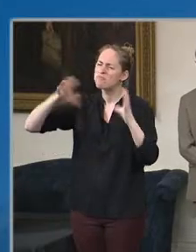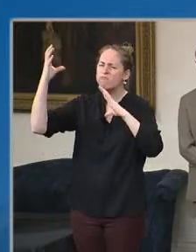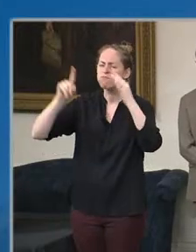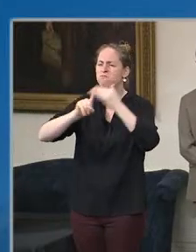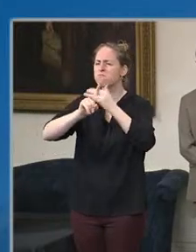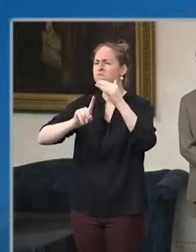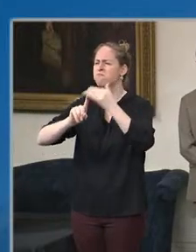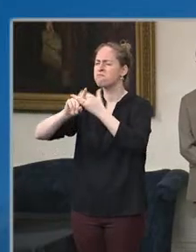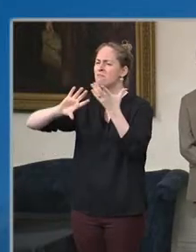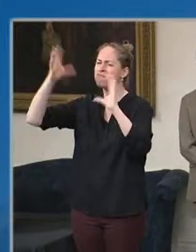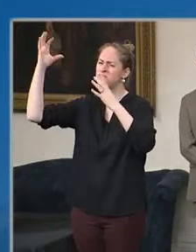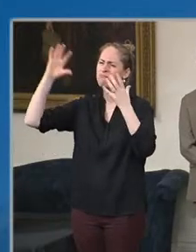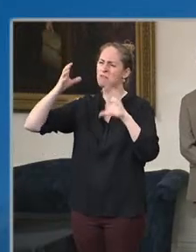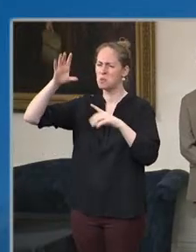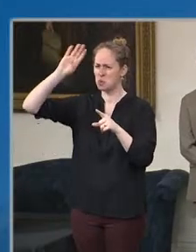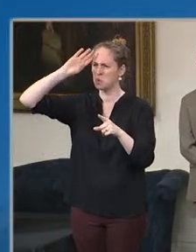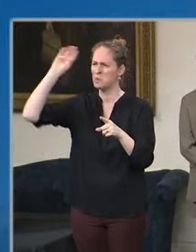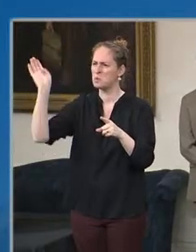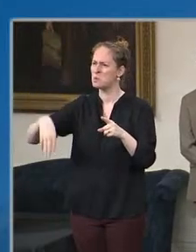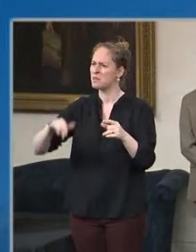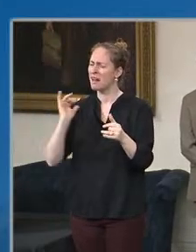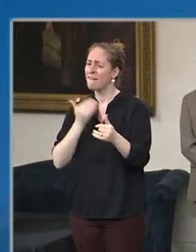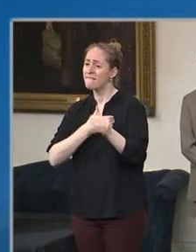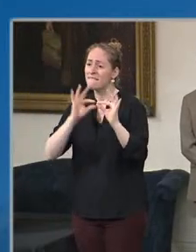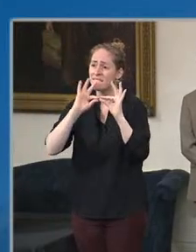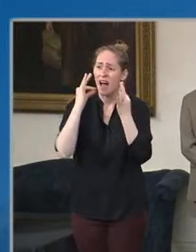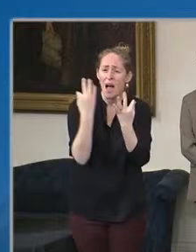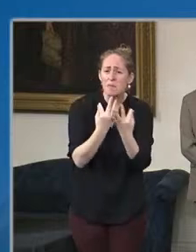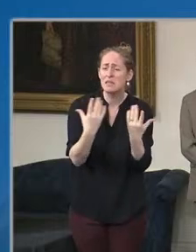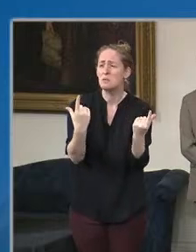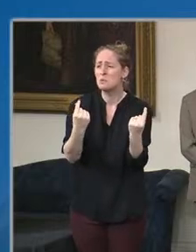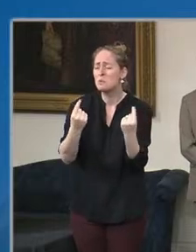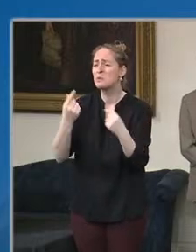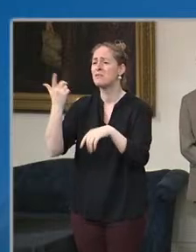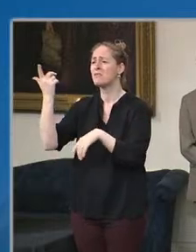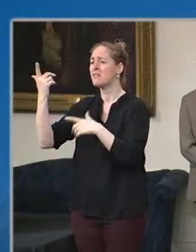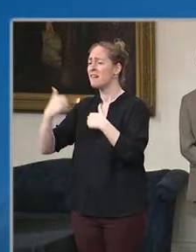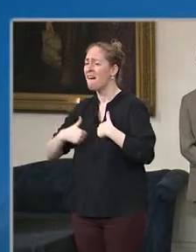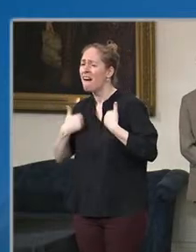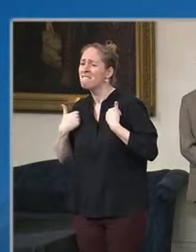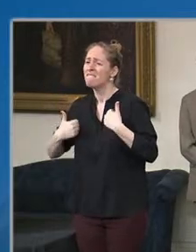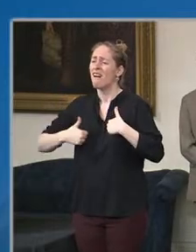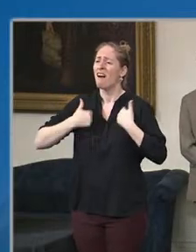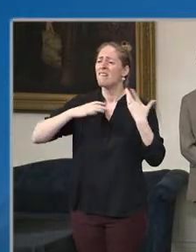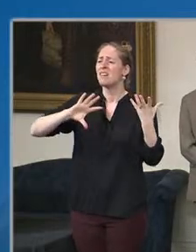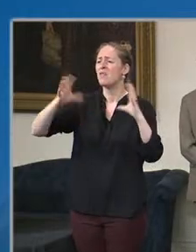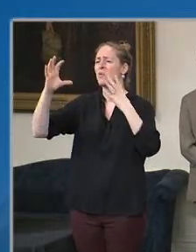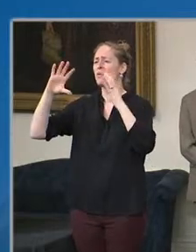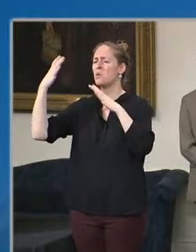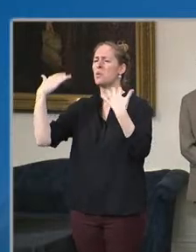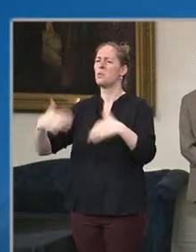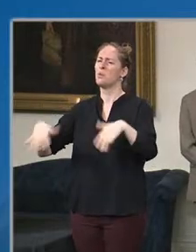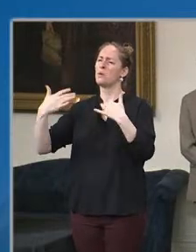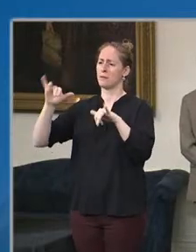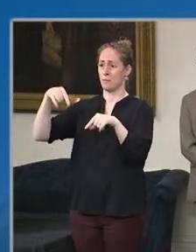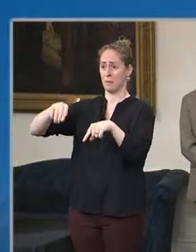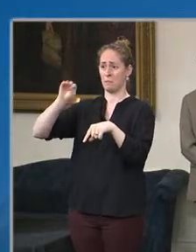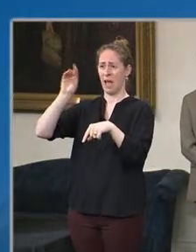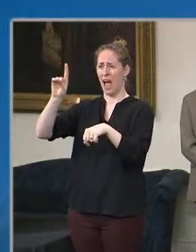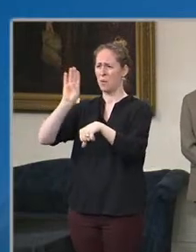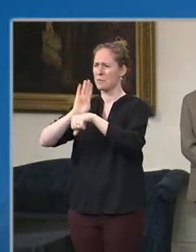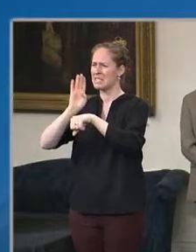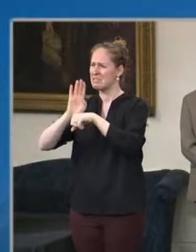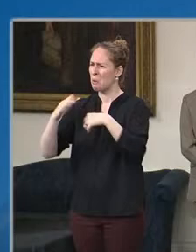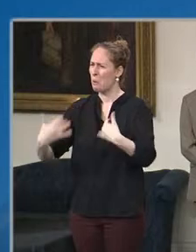ones, and we've been worried about our futures. That's especially true for our Maryland businesses, which have faced numerous